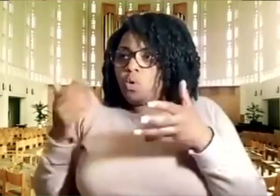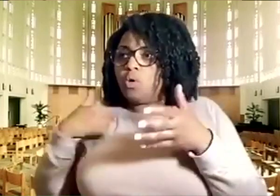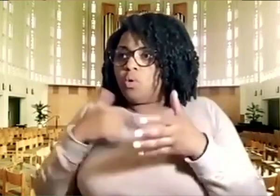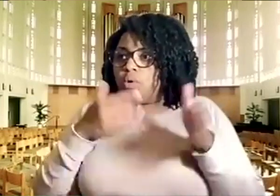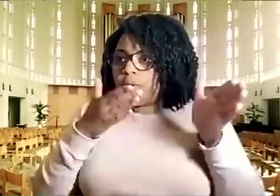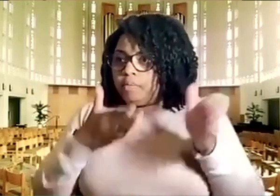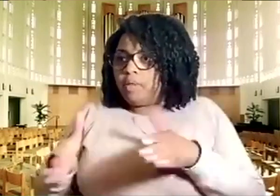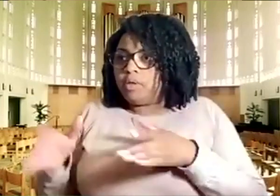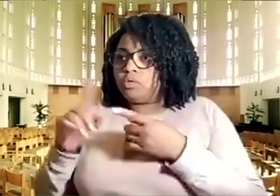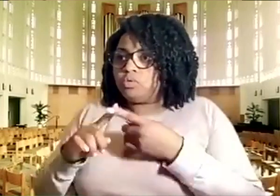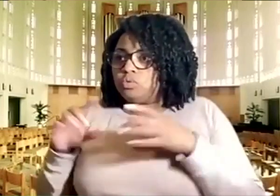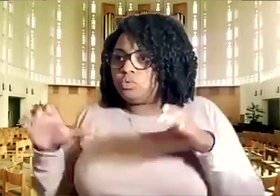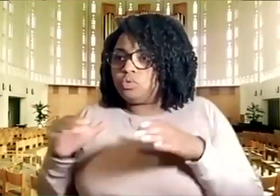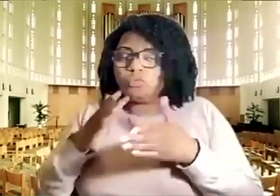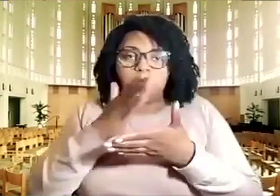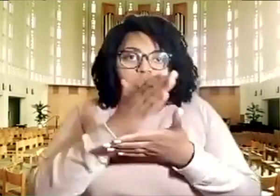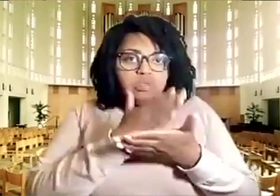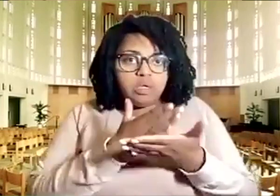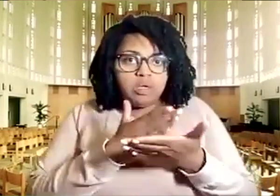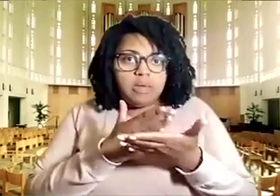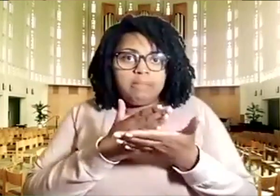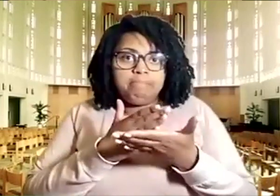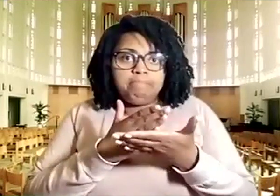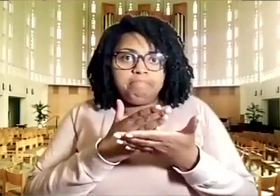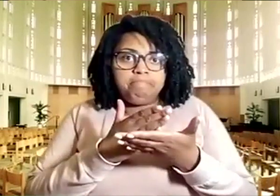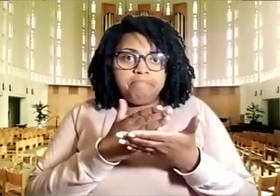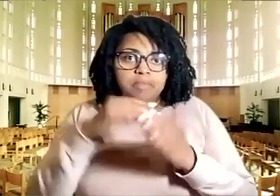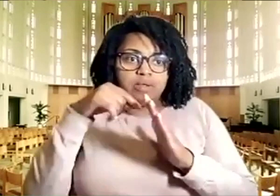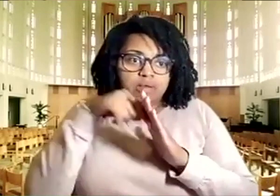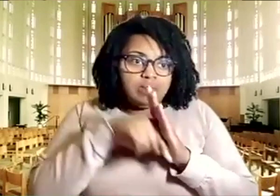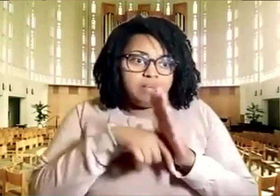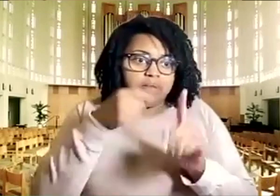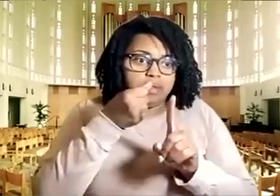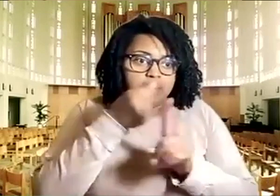And some of us are deeply impacted.